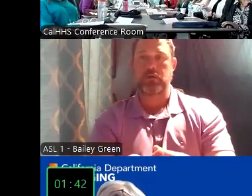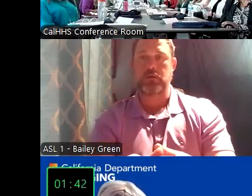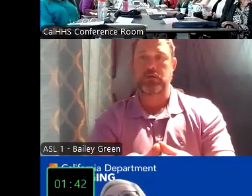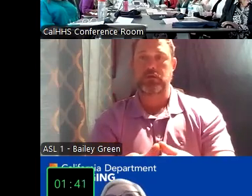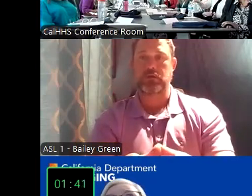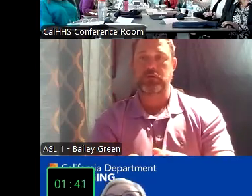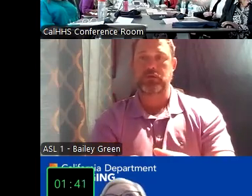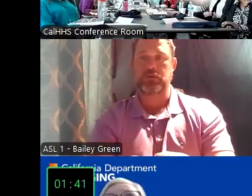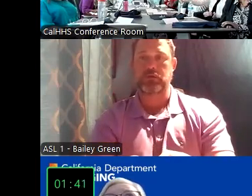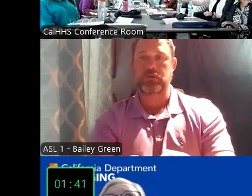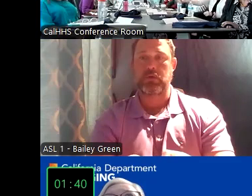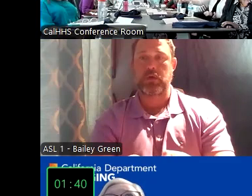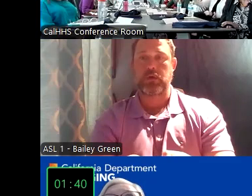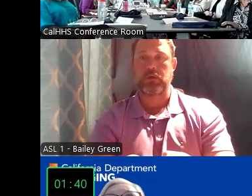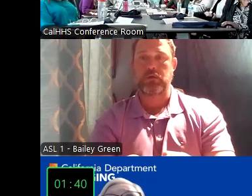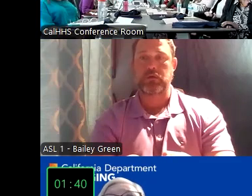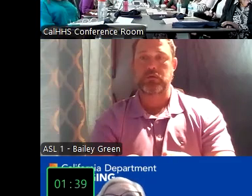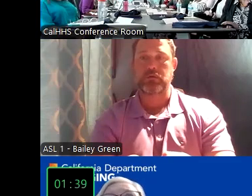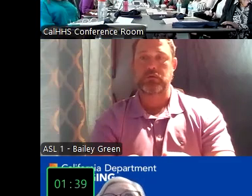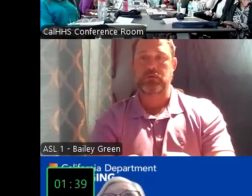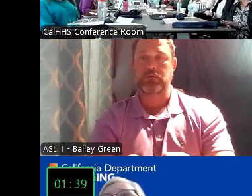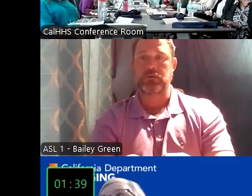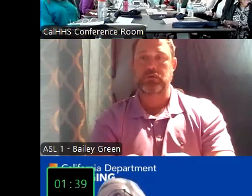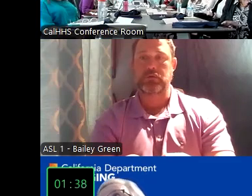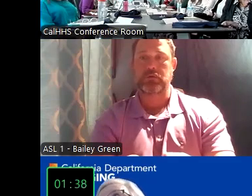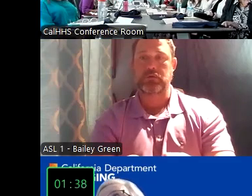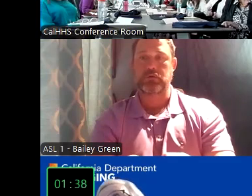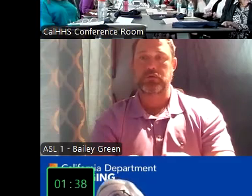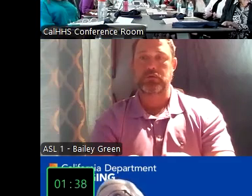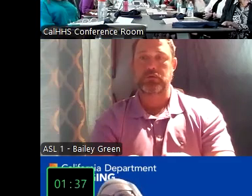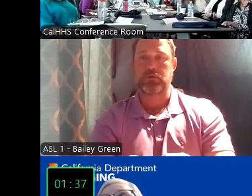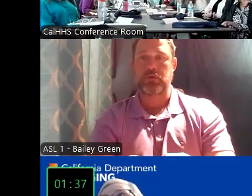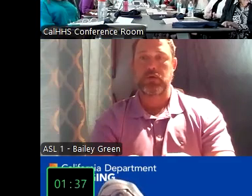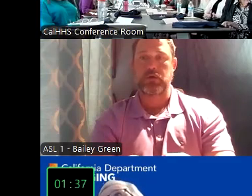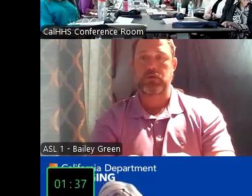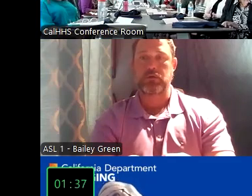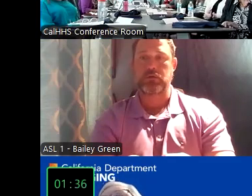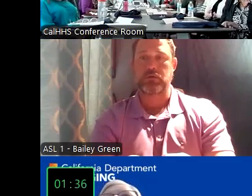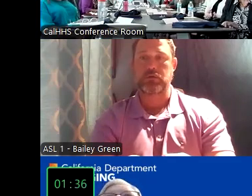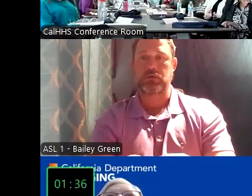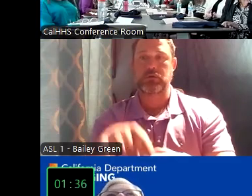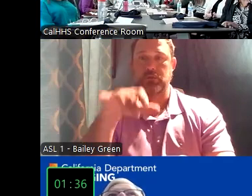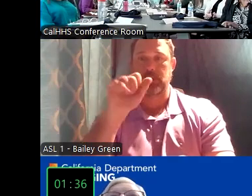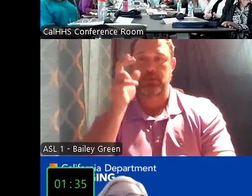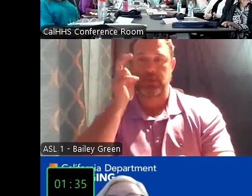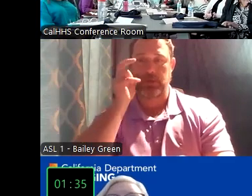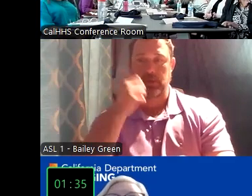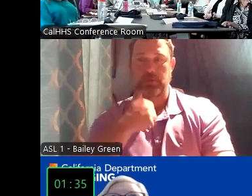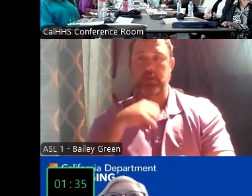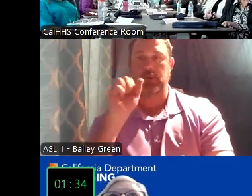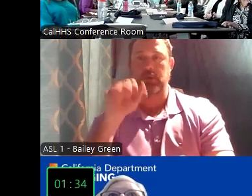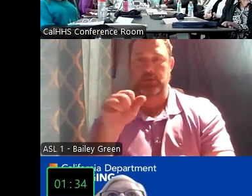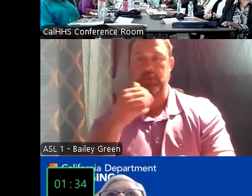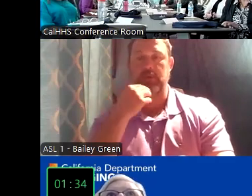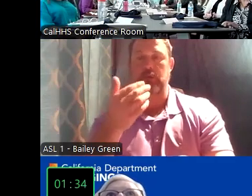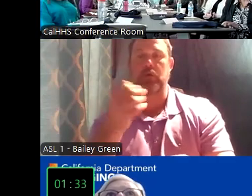Tatiana, you have 2 minutes. Can you unmute yourself? Yes, can you hear me? You can, thank